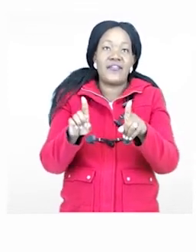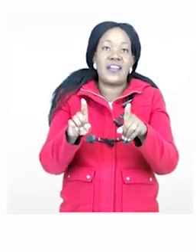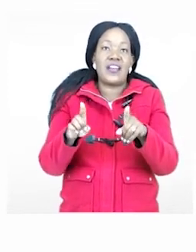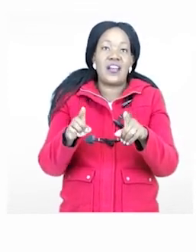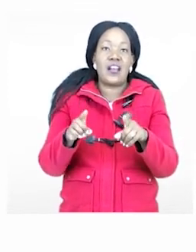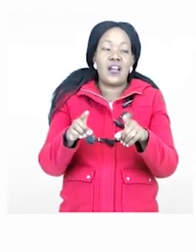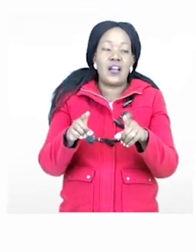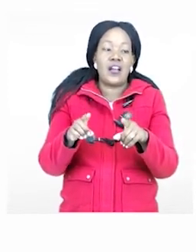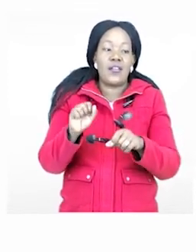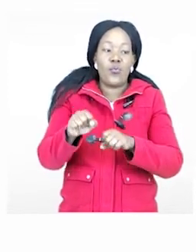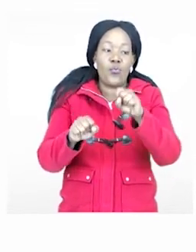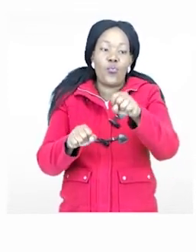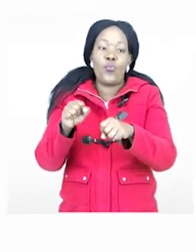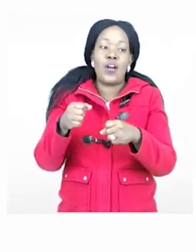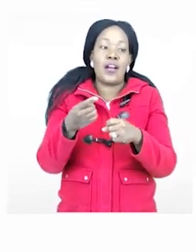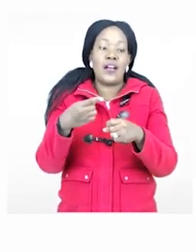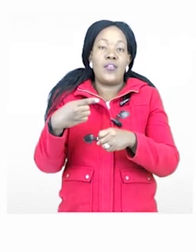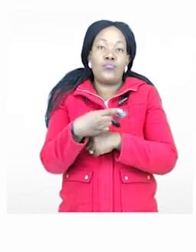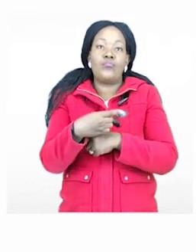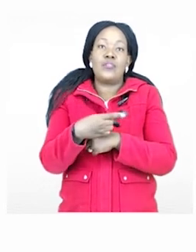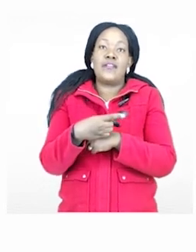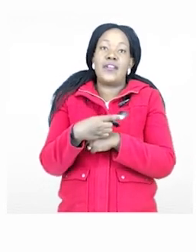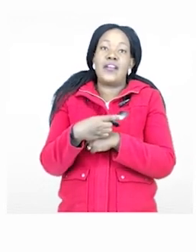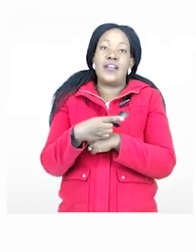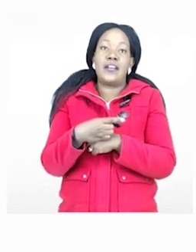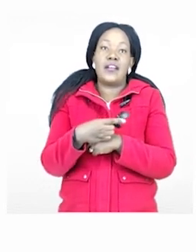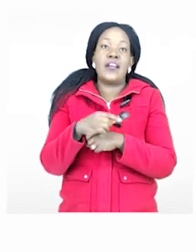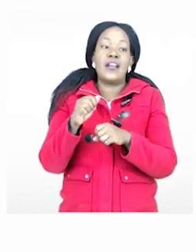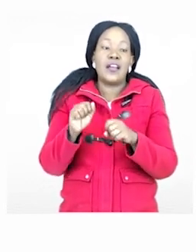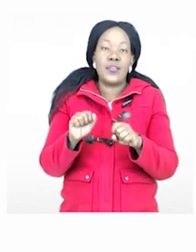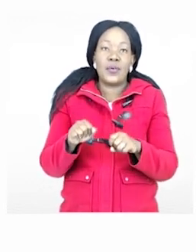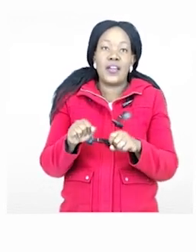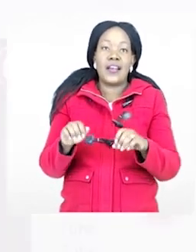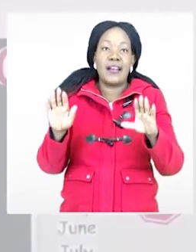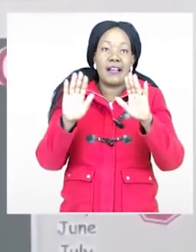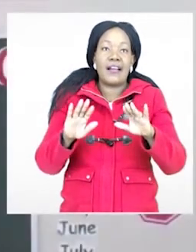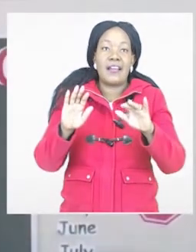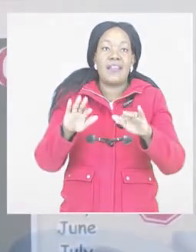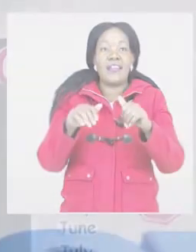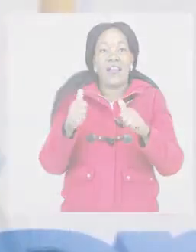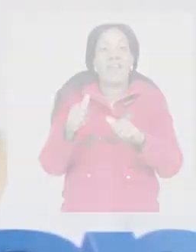I hope you enjoy this exercise and if you like to colour the rest of the animals, feel free to do so.